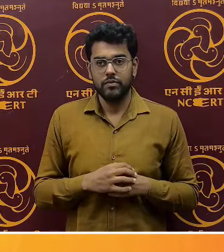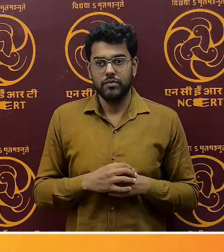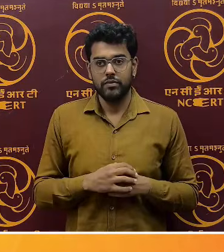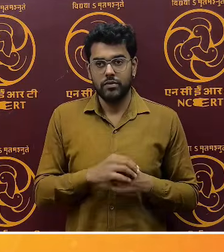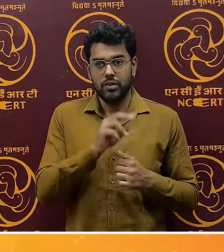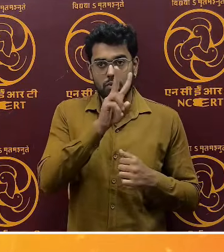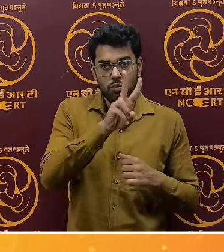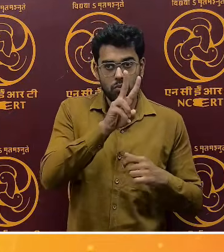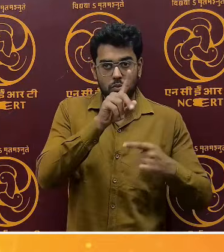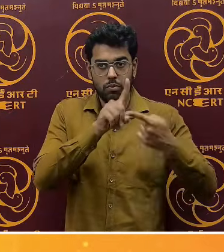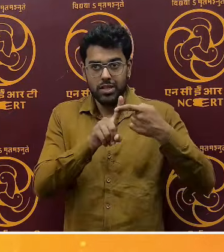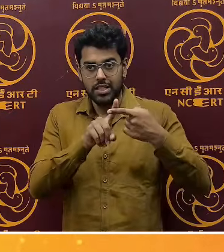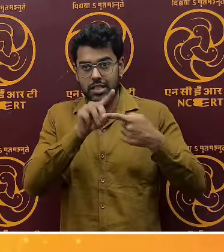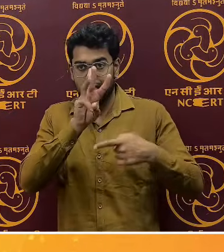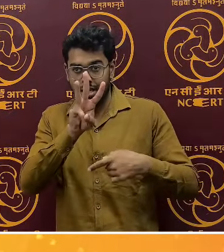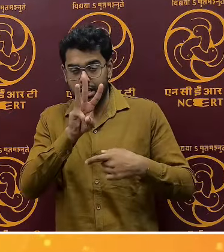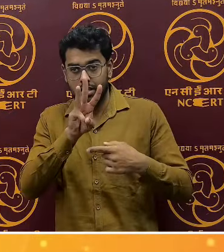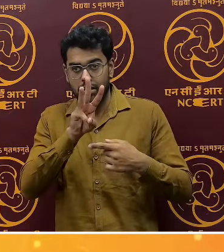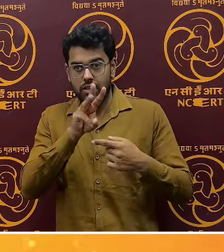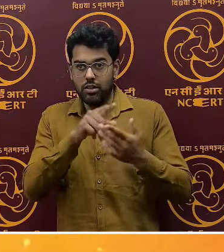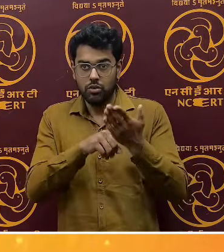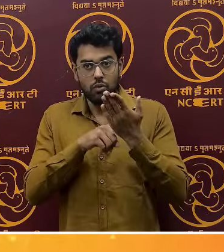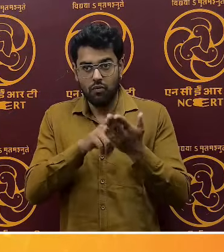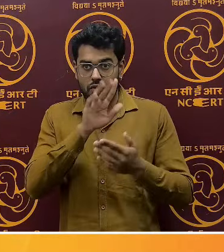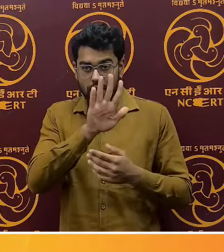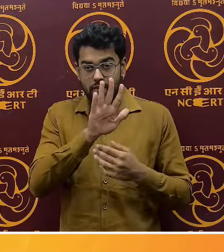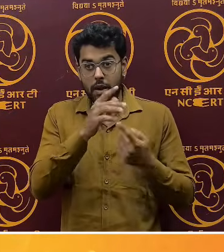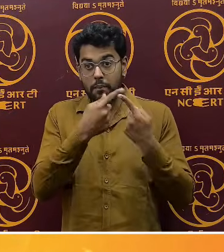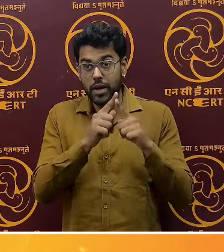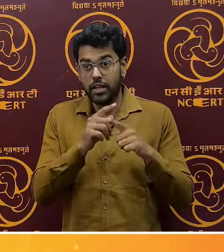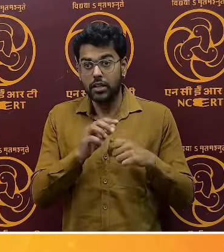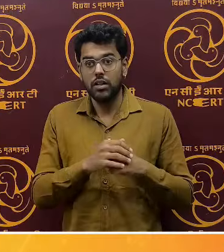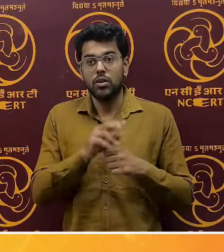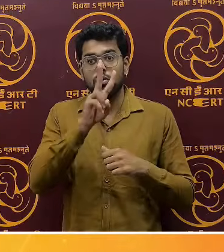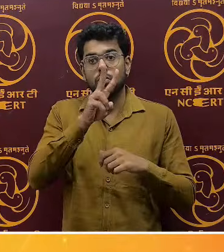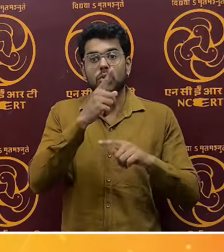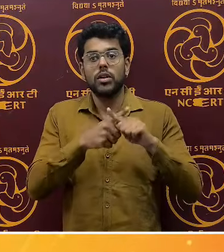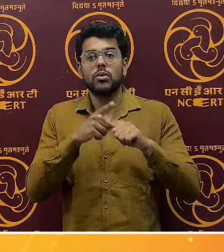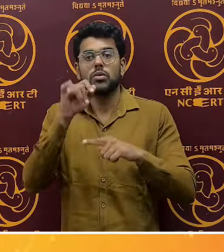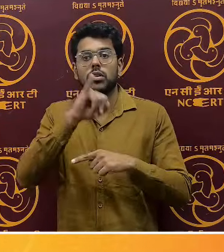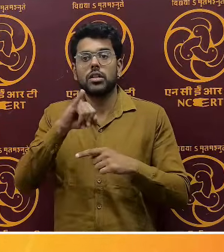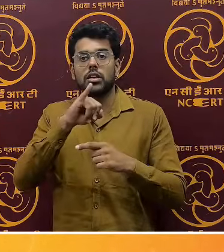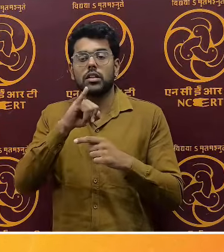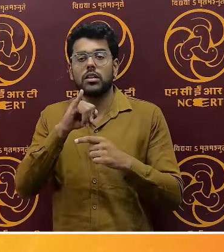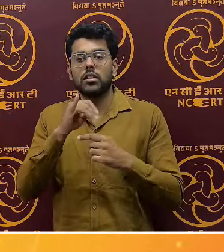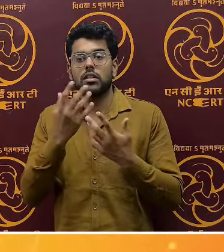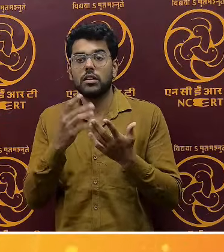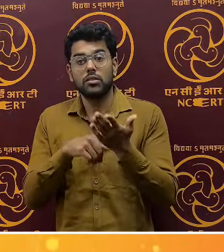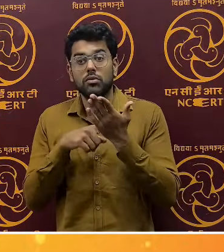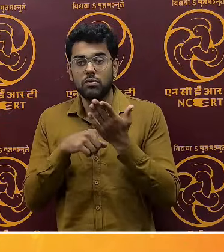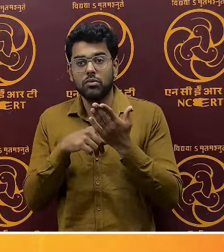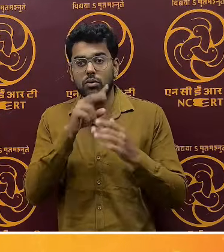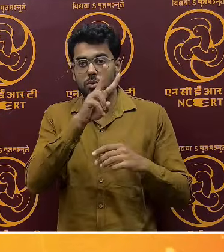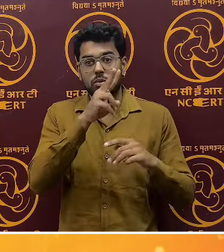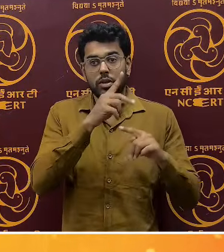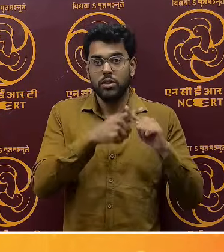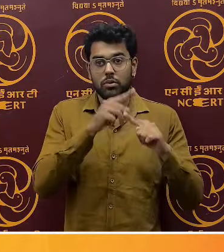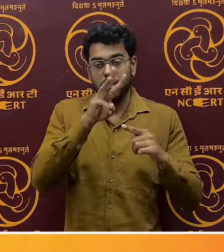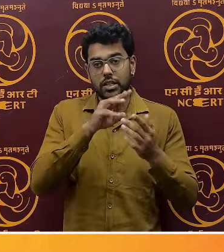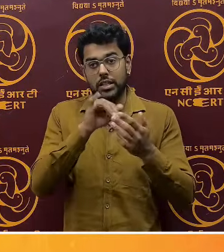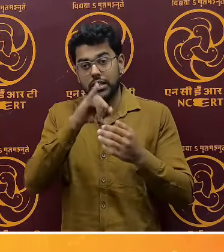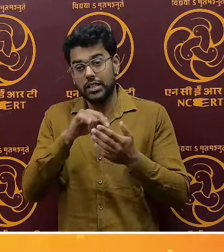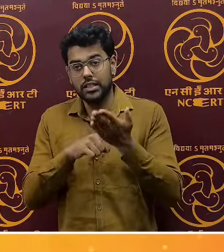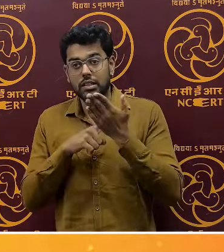plus 3 equal to 5, but 2 into 3 equal to 6. So in this way we have to break this